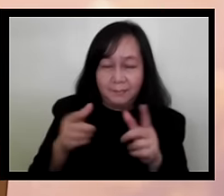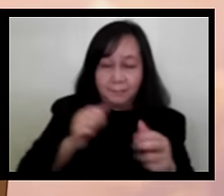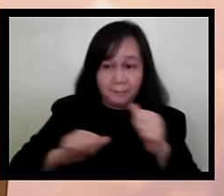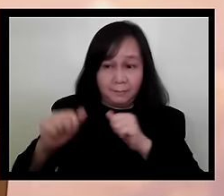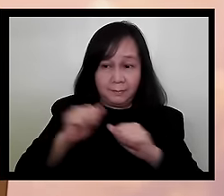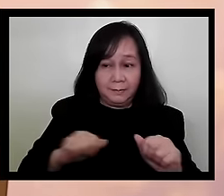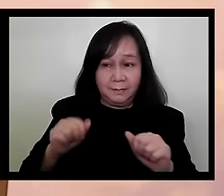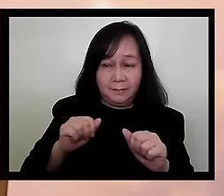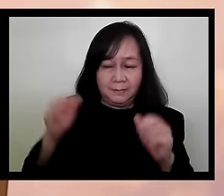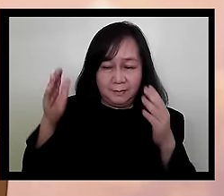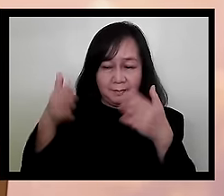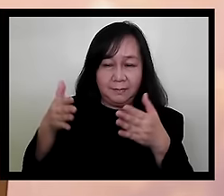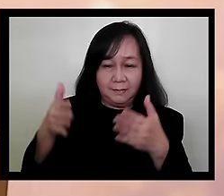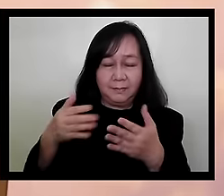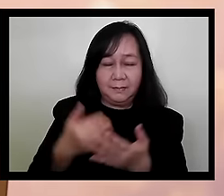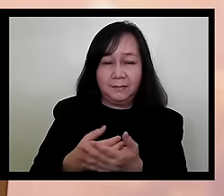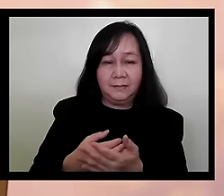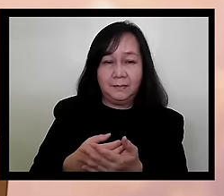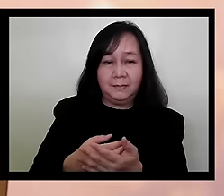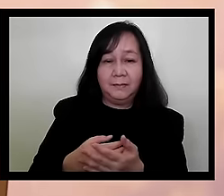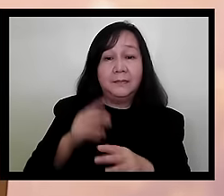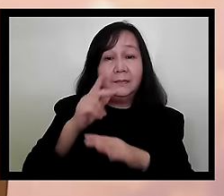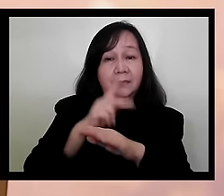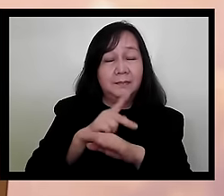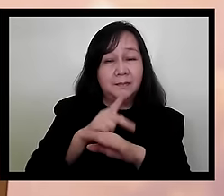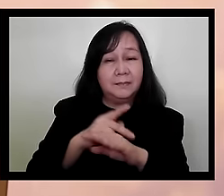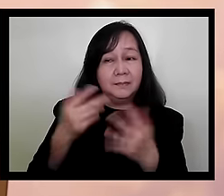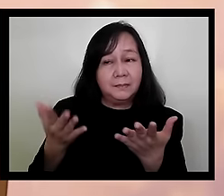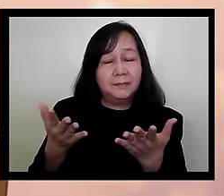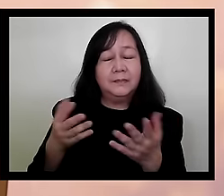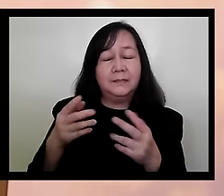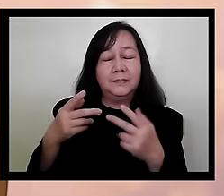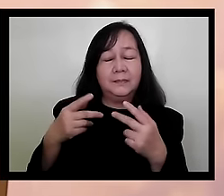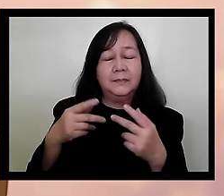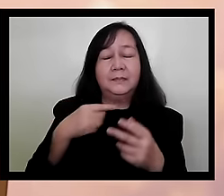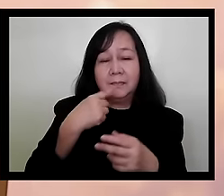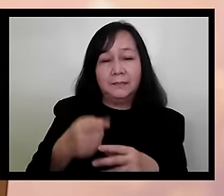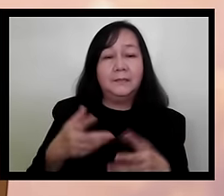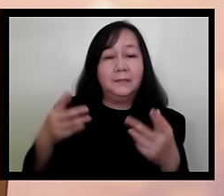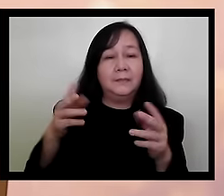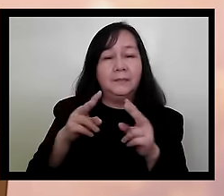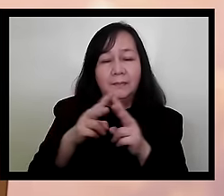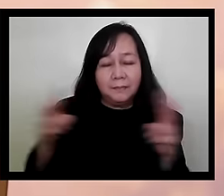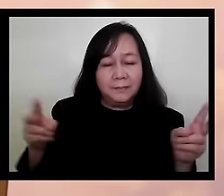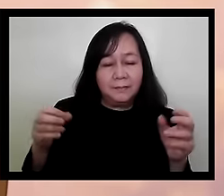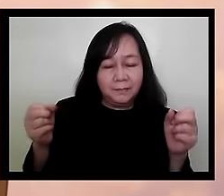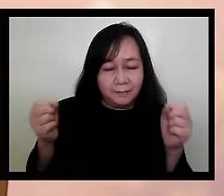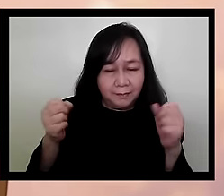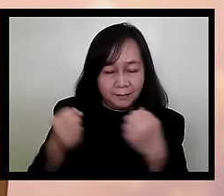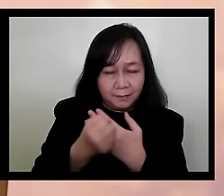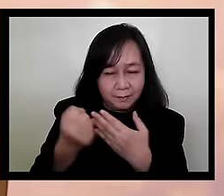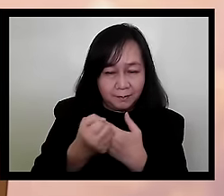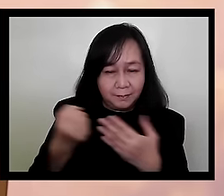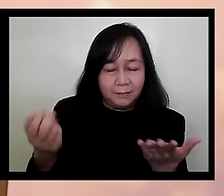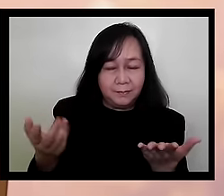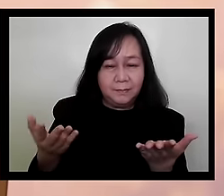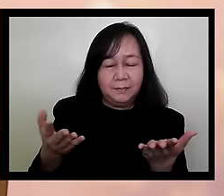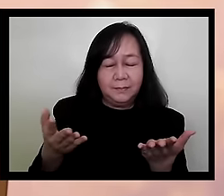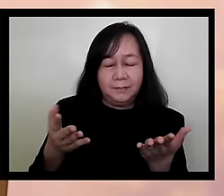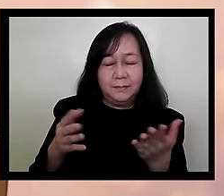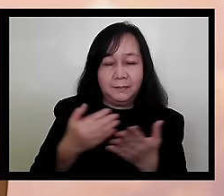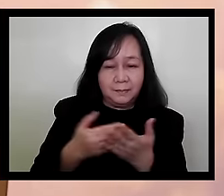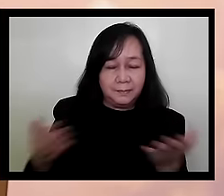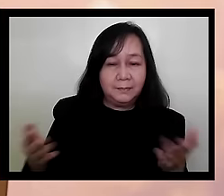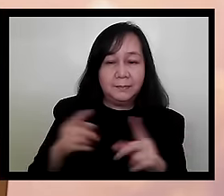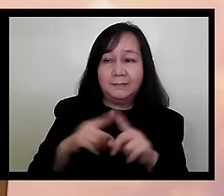them even in in what we might might call very simple and even banal things but